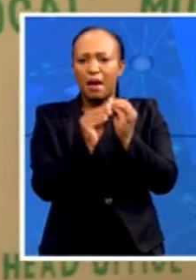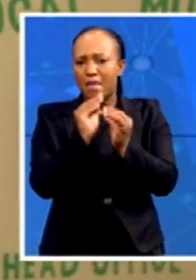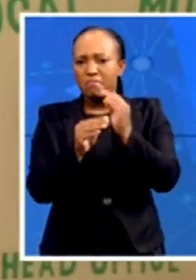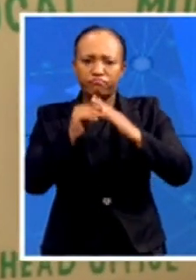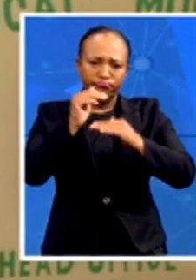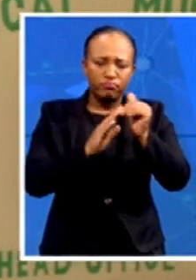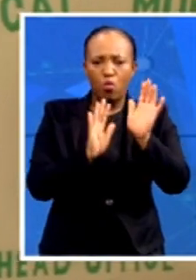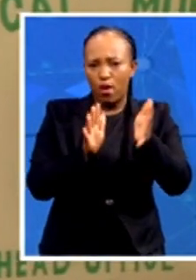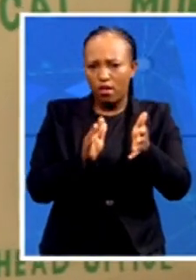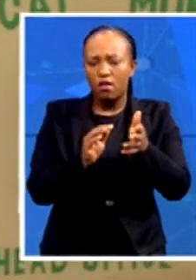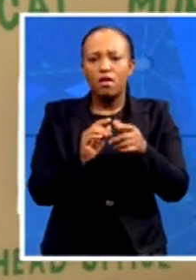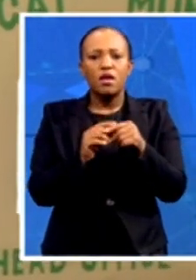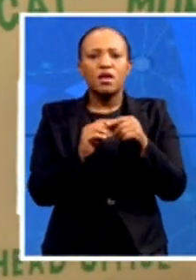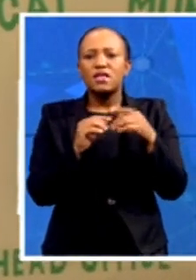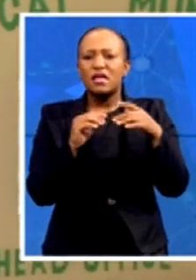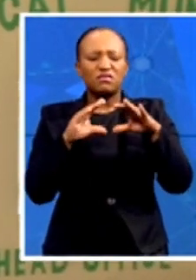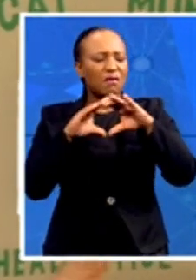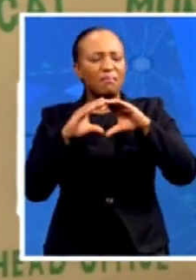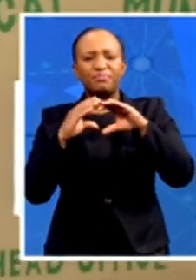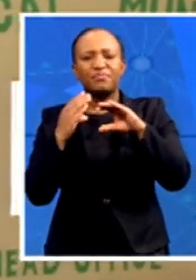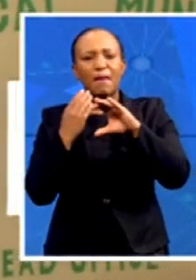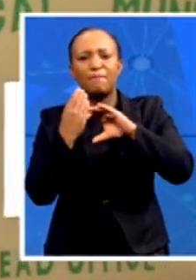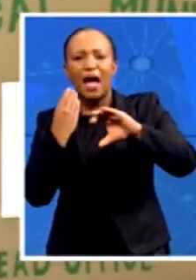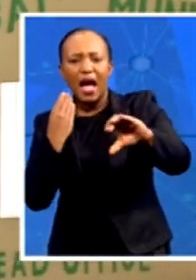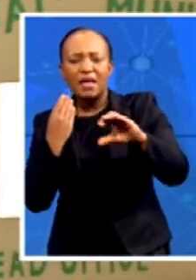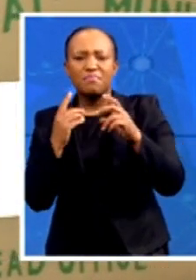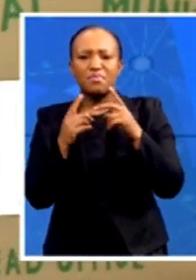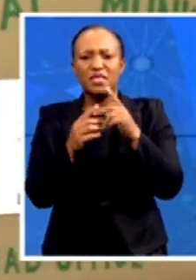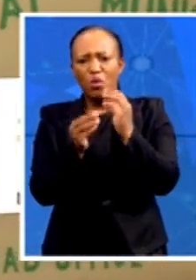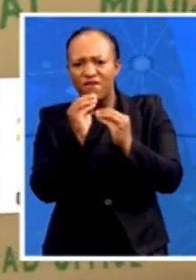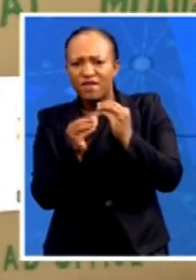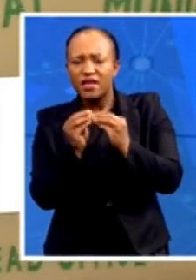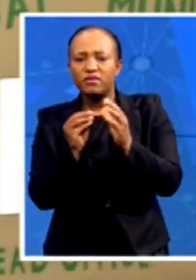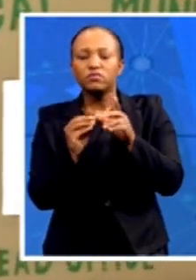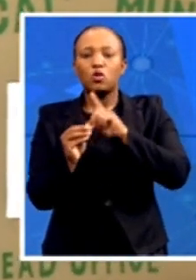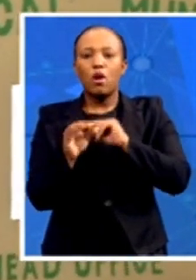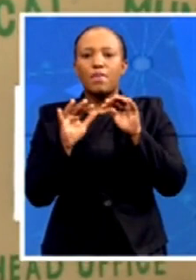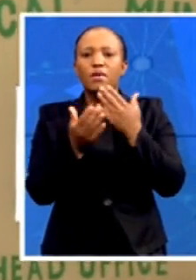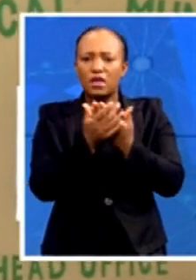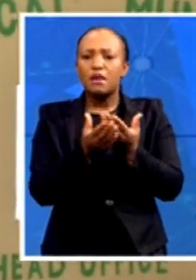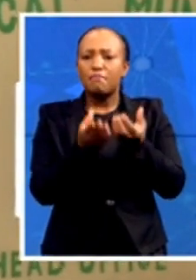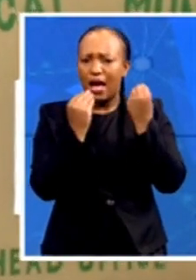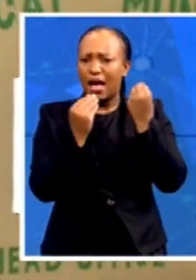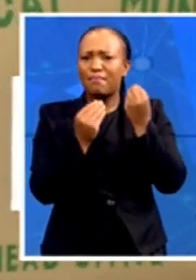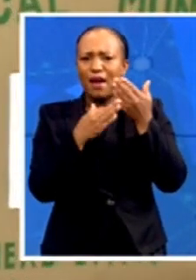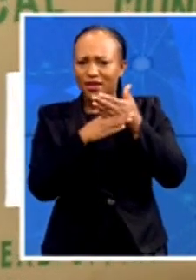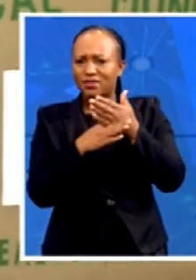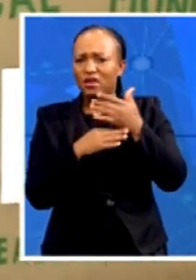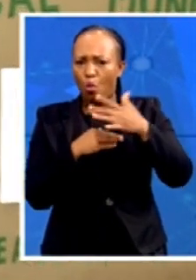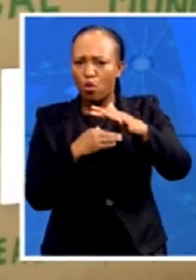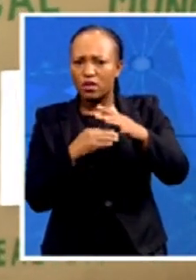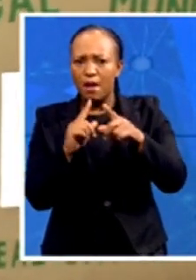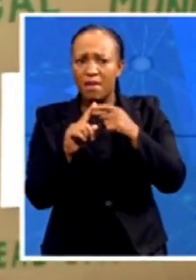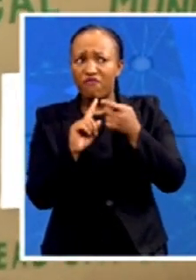be renovated too, so that people they can get water. But since then, the amount